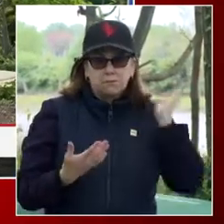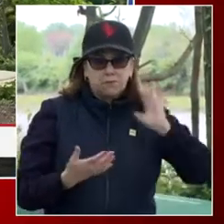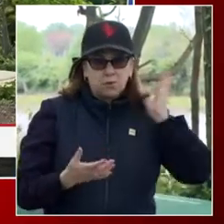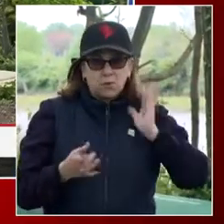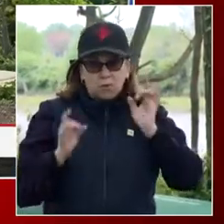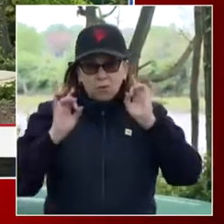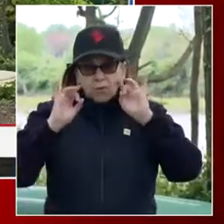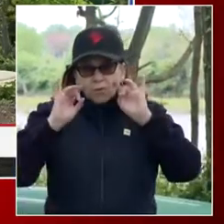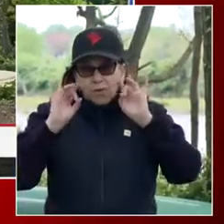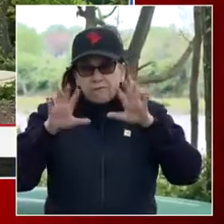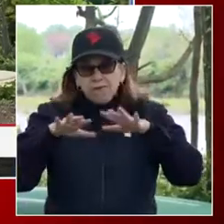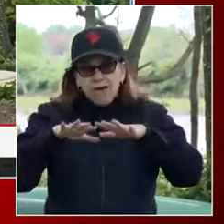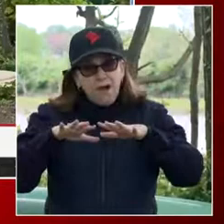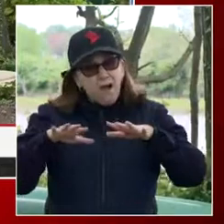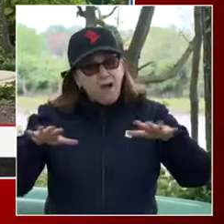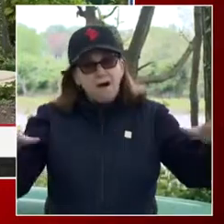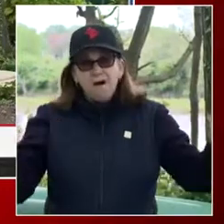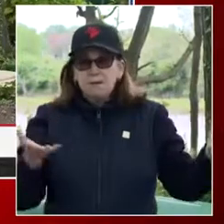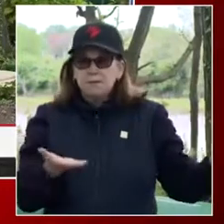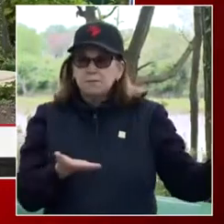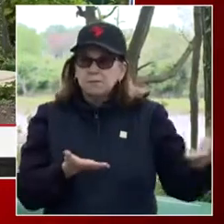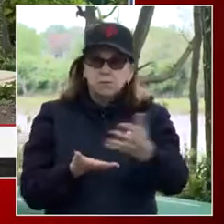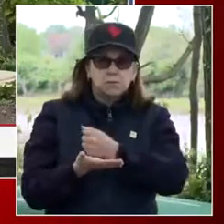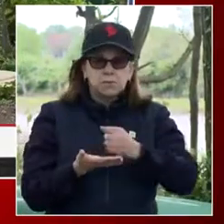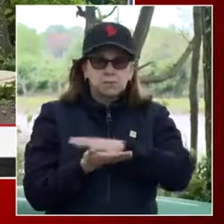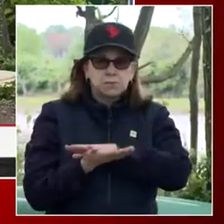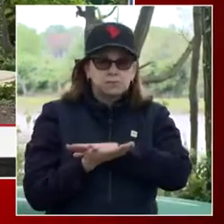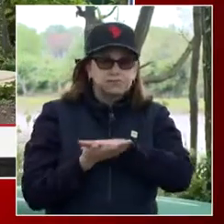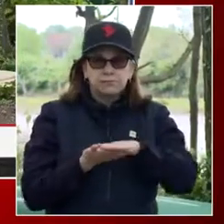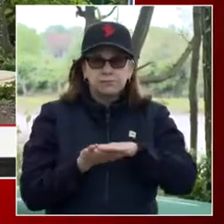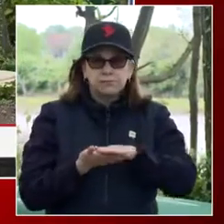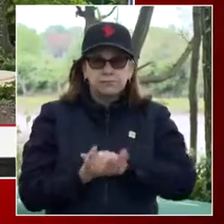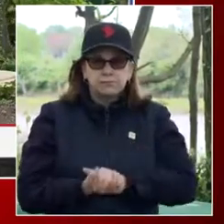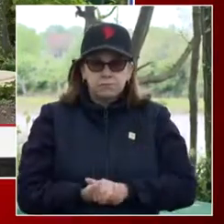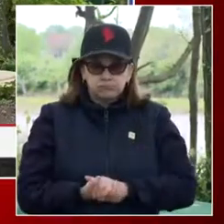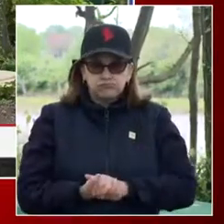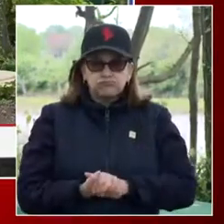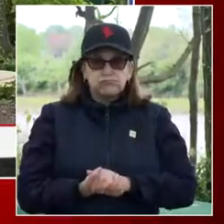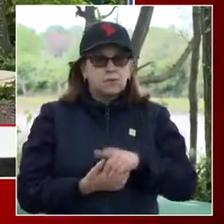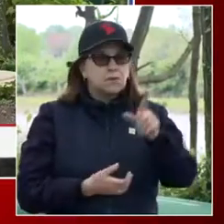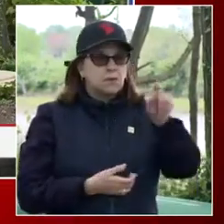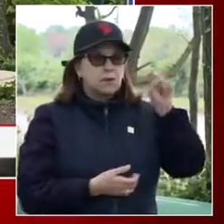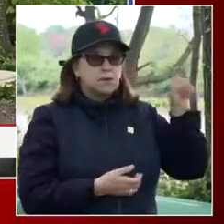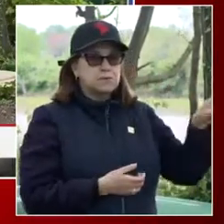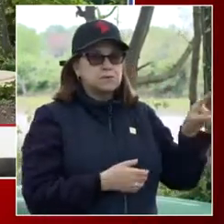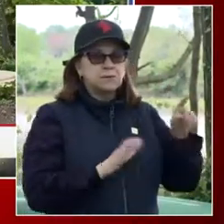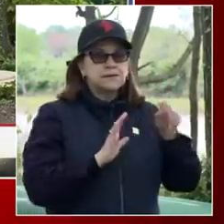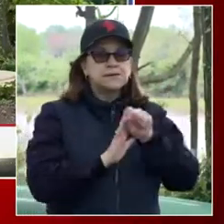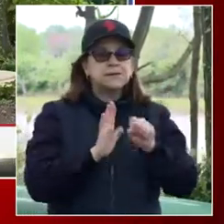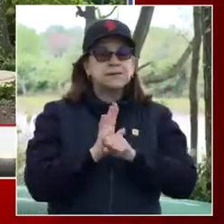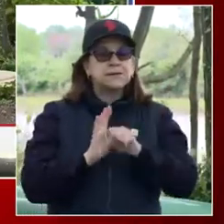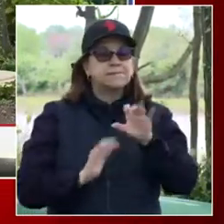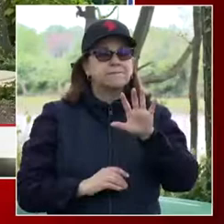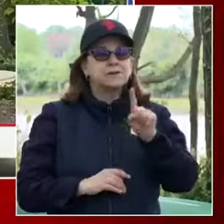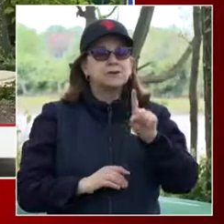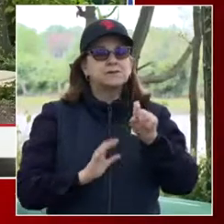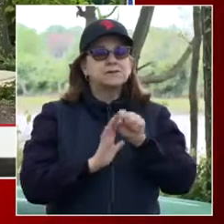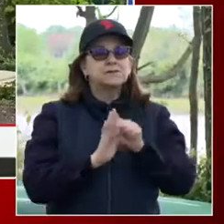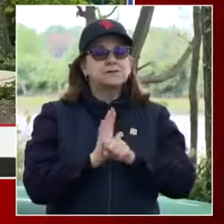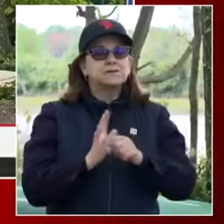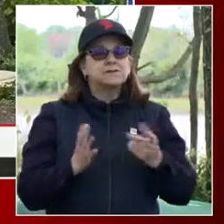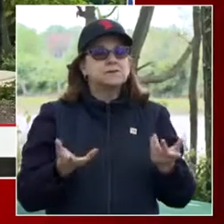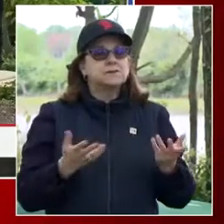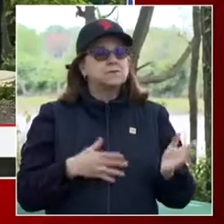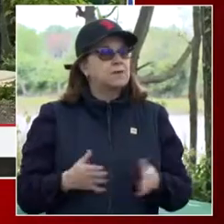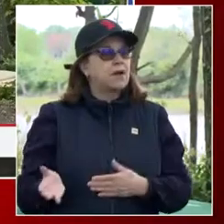we still have a ways to go. And Mayor Bowser, could I come back to you on statehood? Sure. What exactly is the plan